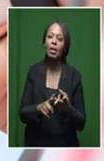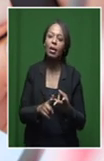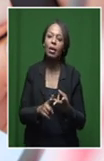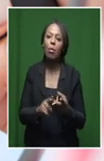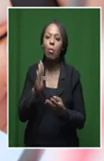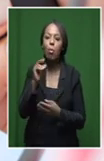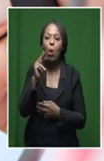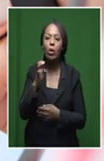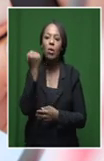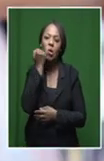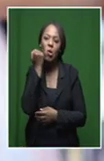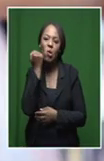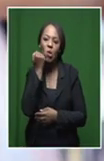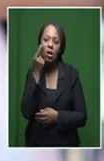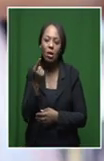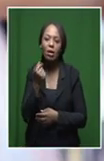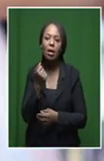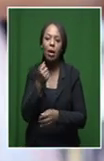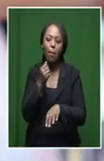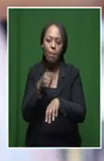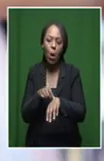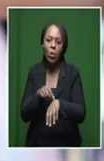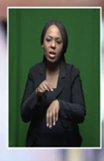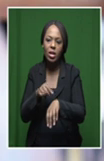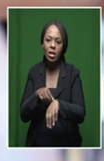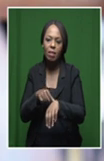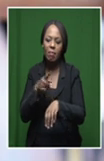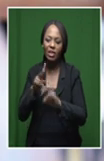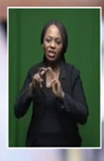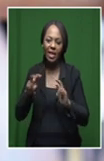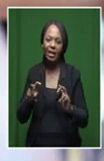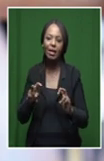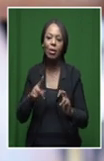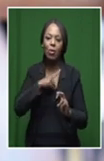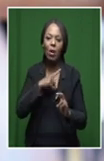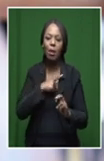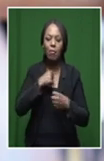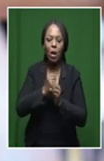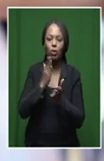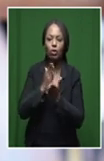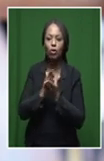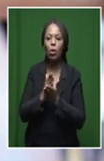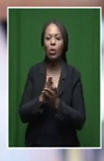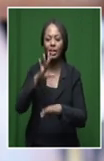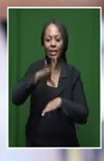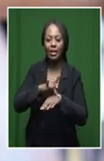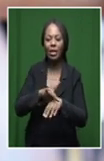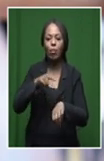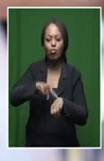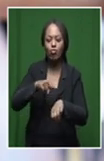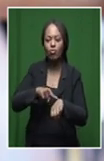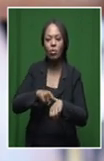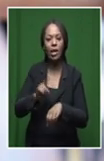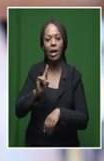bone health checked to make sure you don't have osteoporosis. So it's a whole lot of preventative medicine, which is really important. Okay,